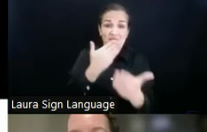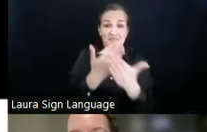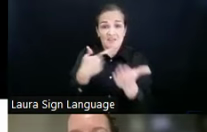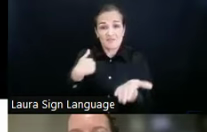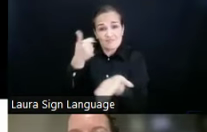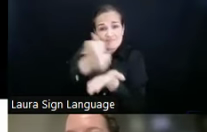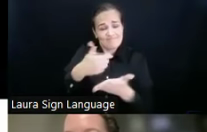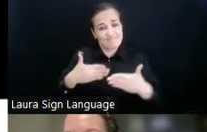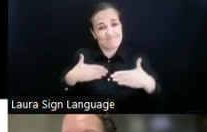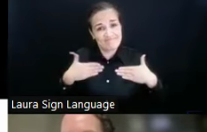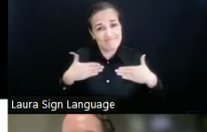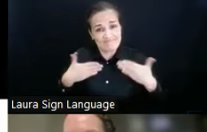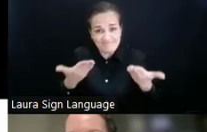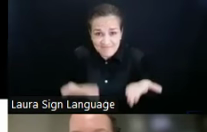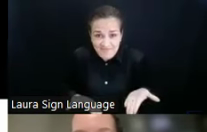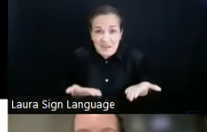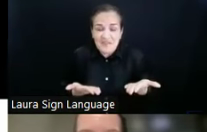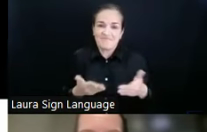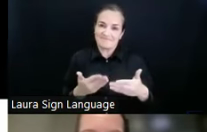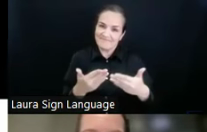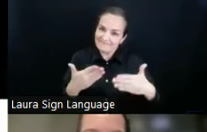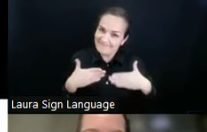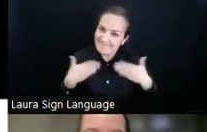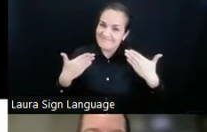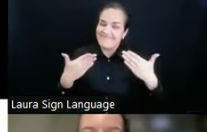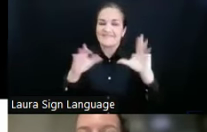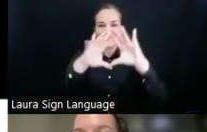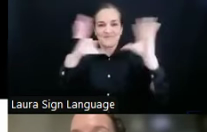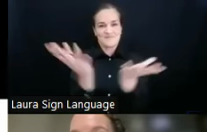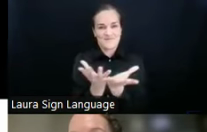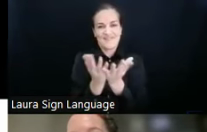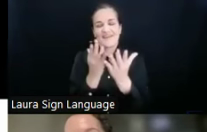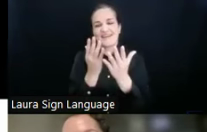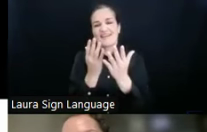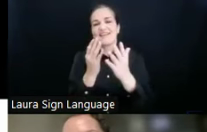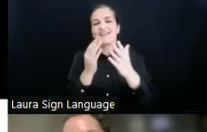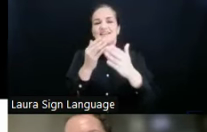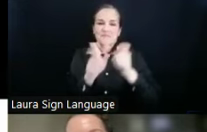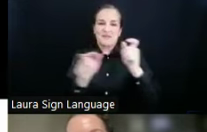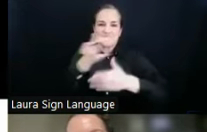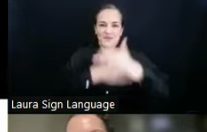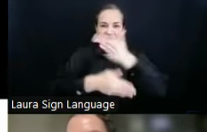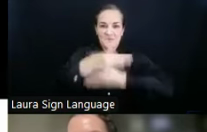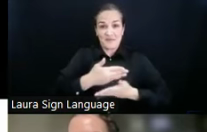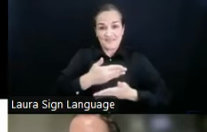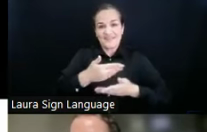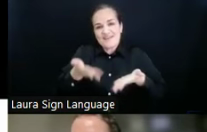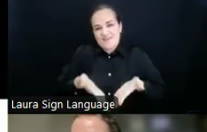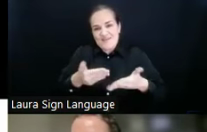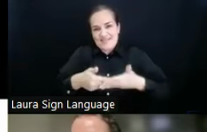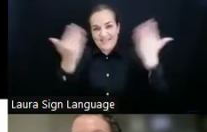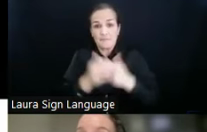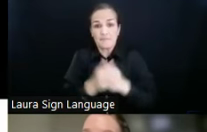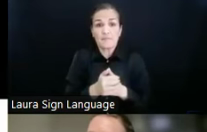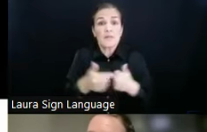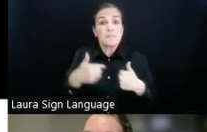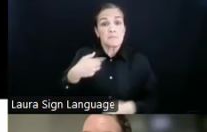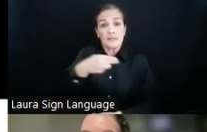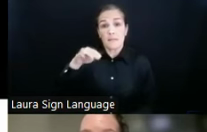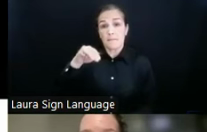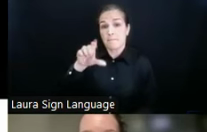pleasure and happy International Day of Persons with Disabilities. So my name is Melanie, and I am a consultant for the